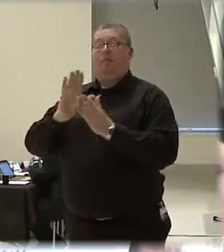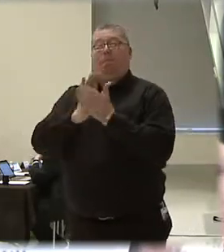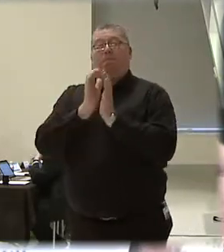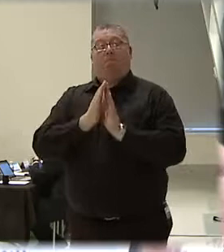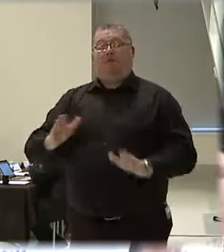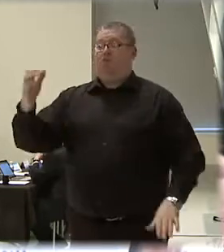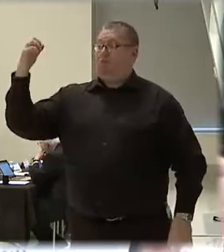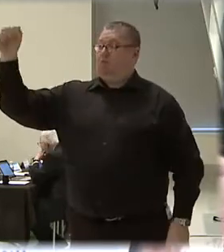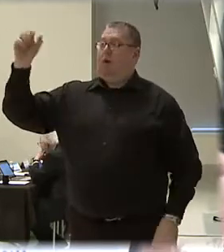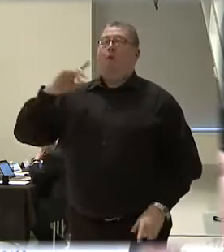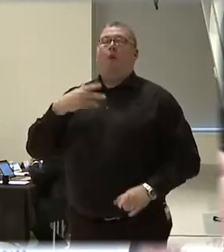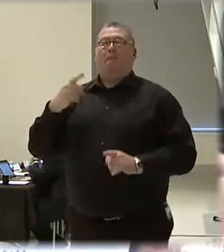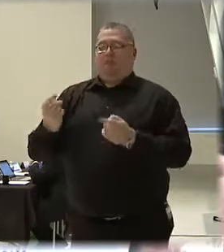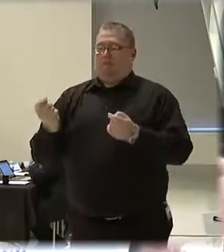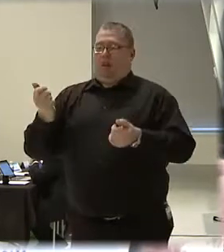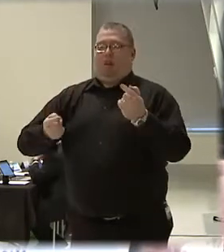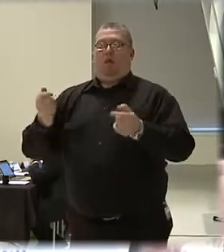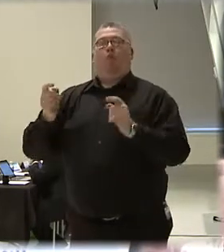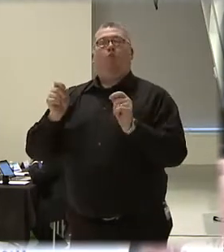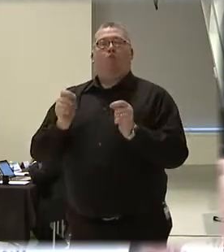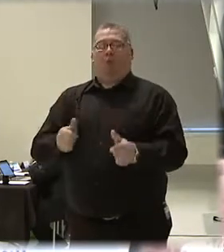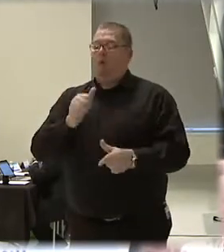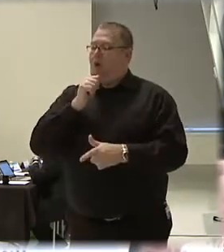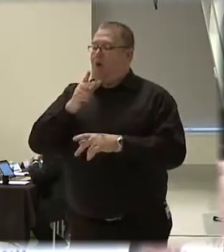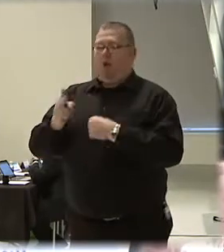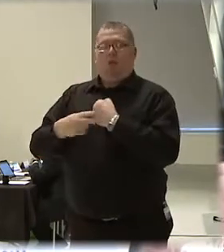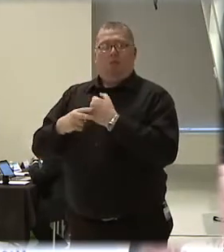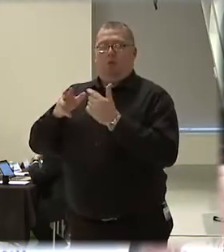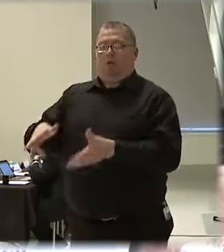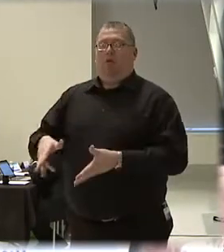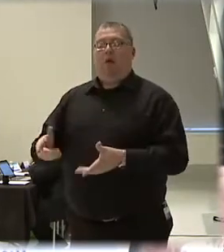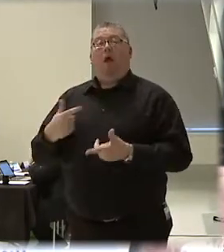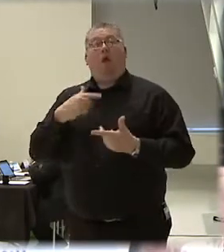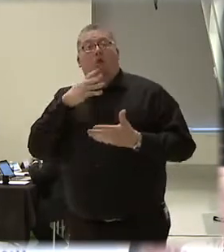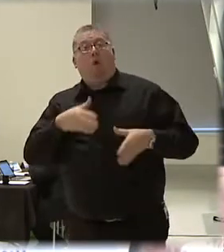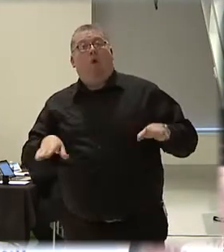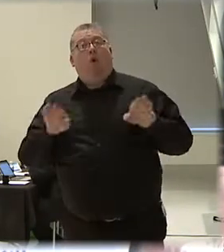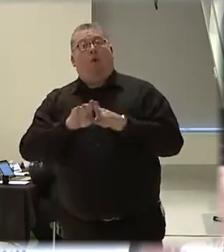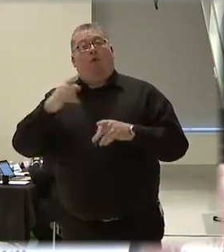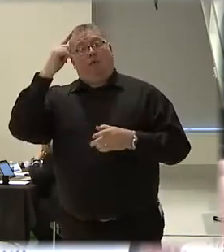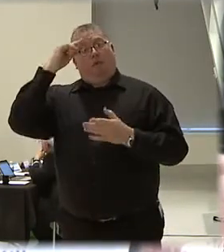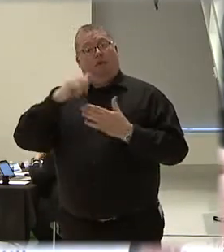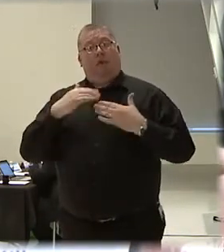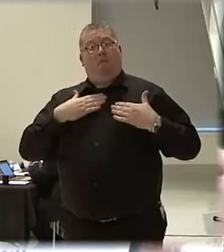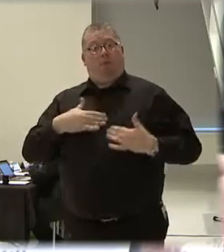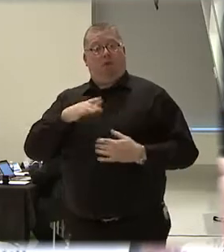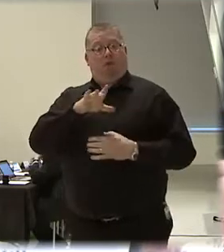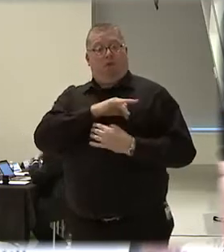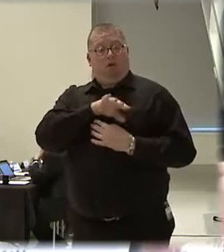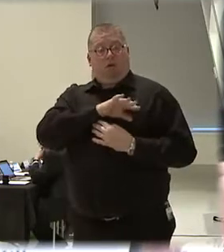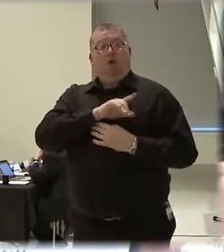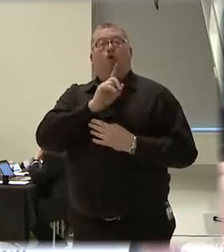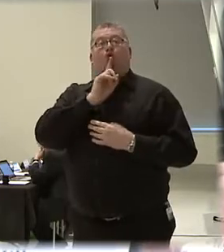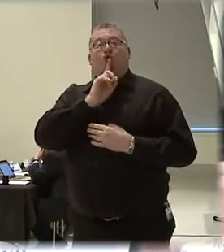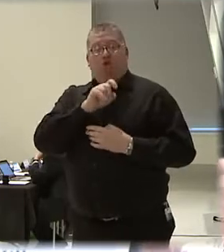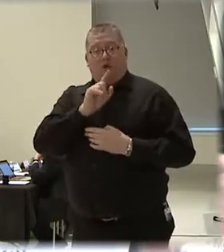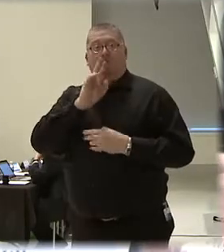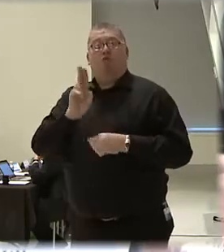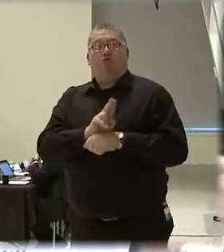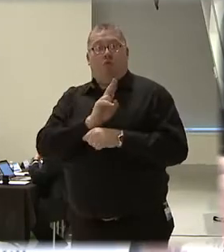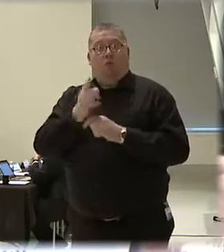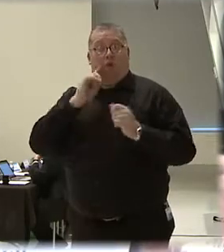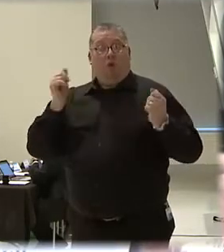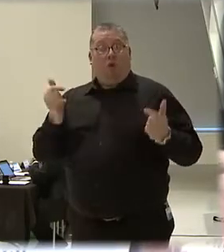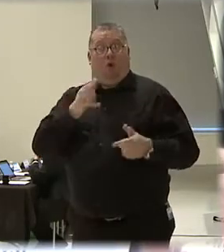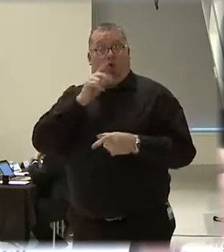demonstrations need to be deleted quickly. So I'll wrap up. We do think that body cameras should be a win-win for everyone involved,